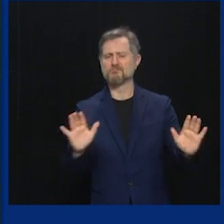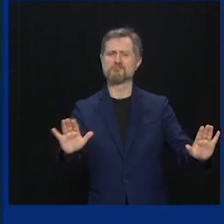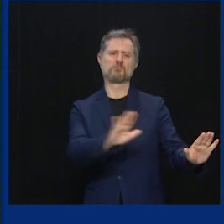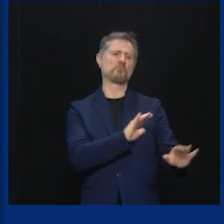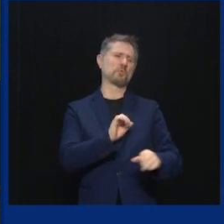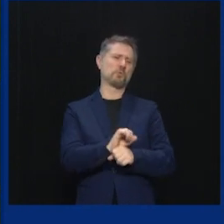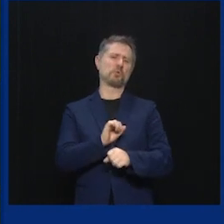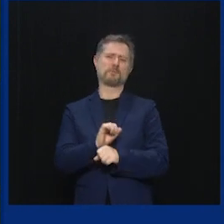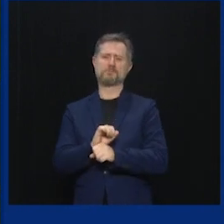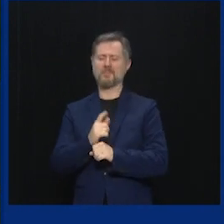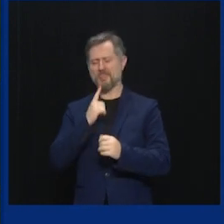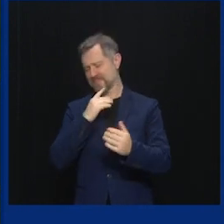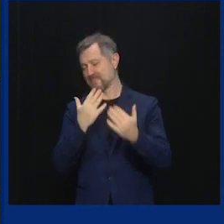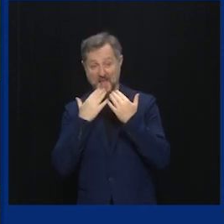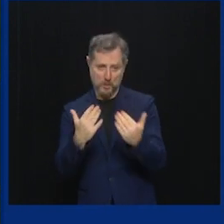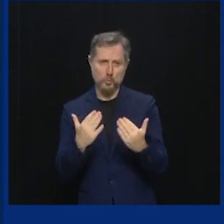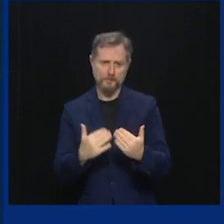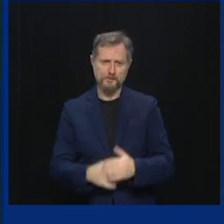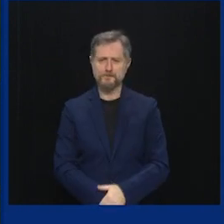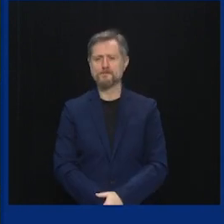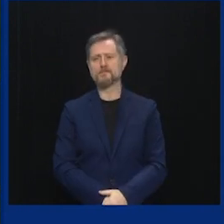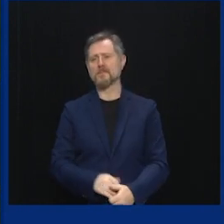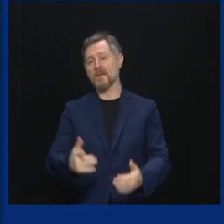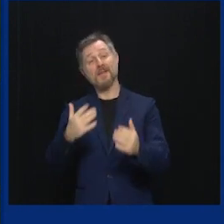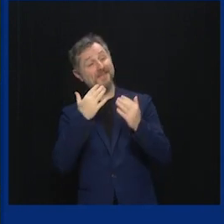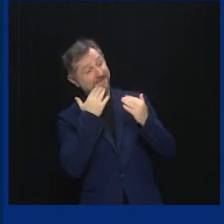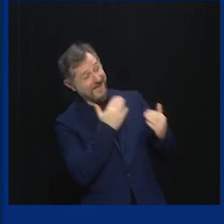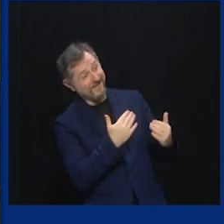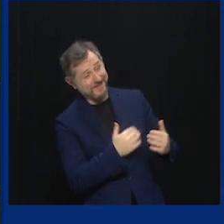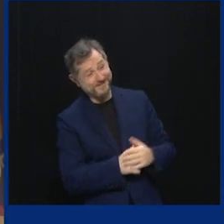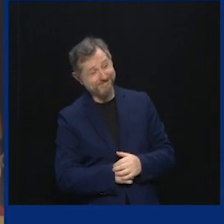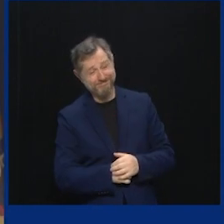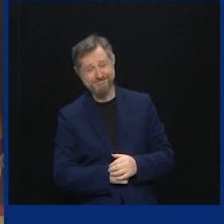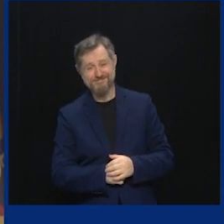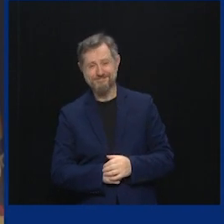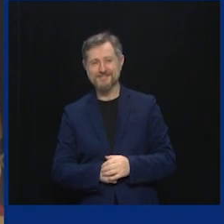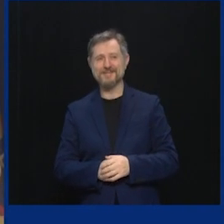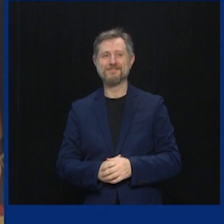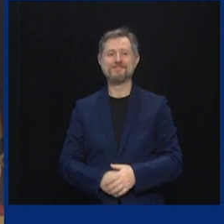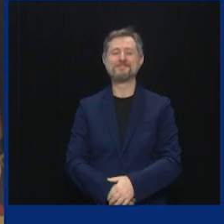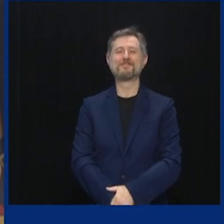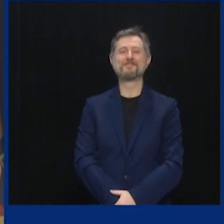safe, so thank you. Thank you very much, I certainly will.